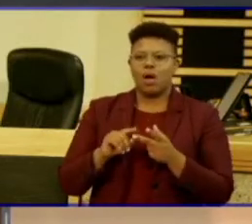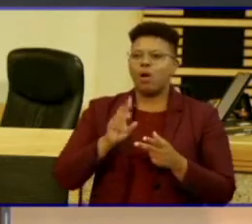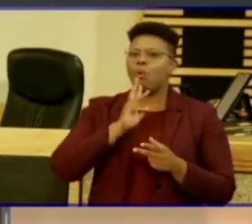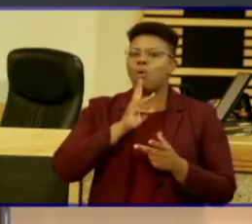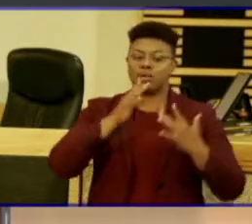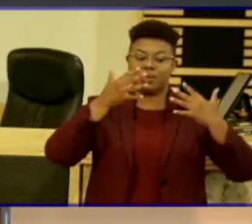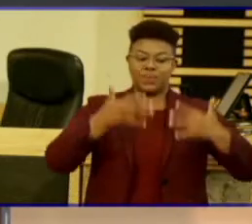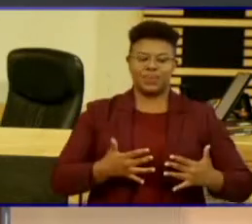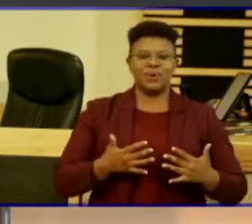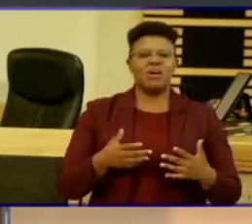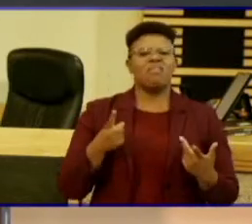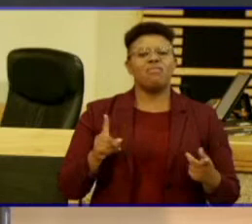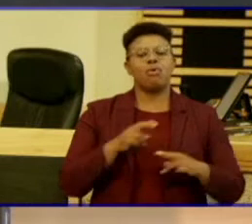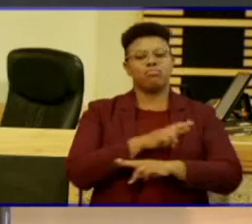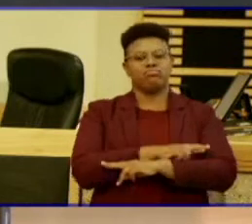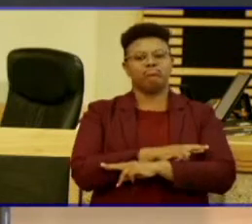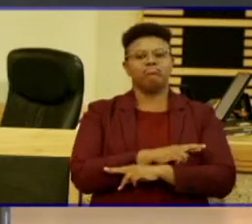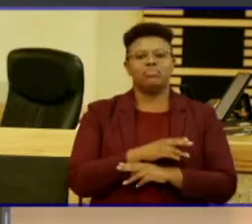the